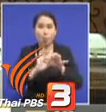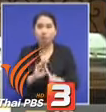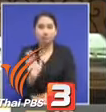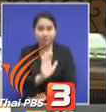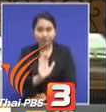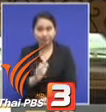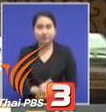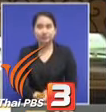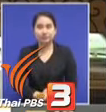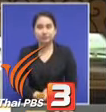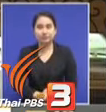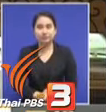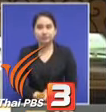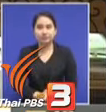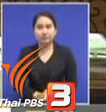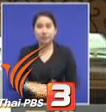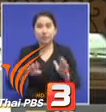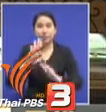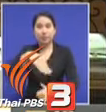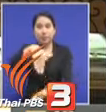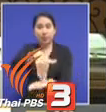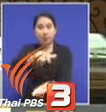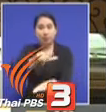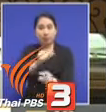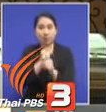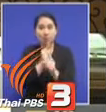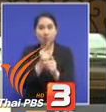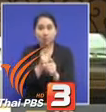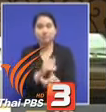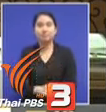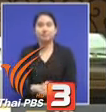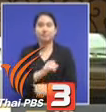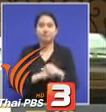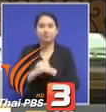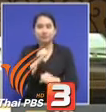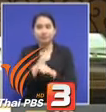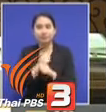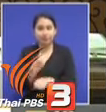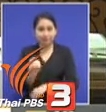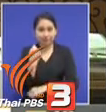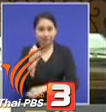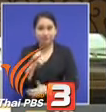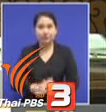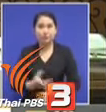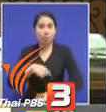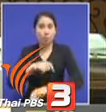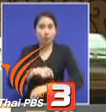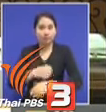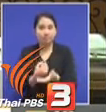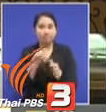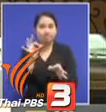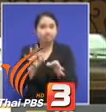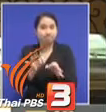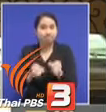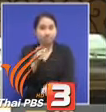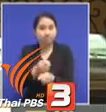the telecommunications state enterprise. So the equipment there are not quite up to date. So